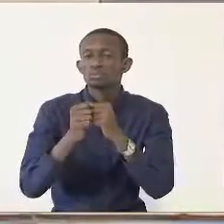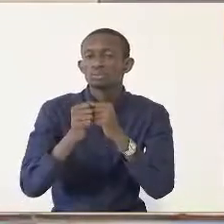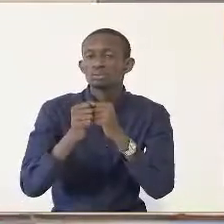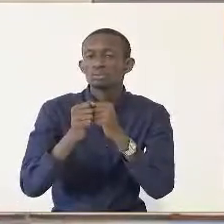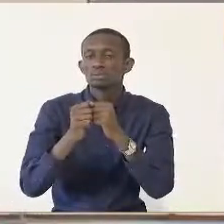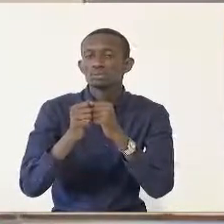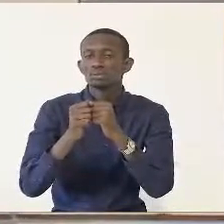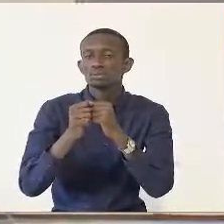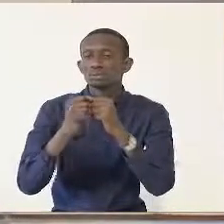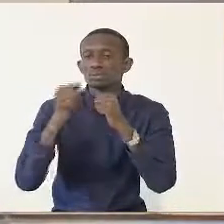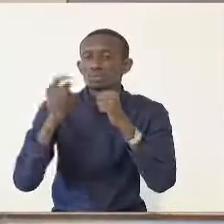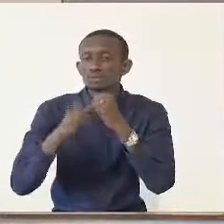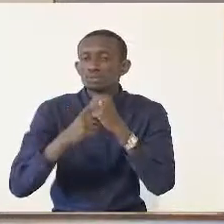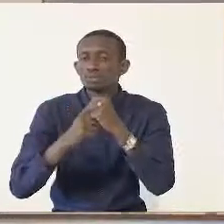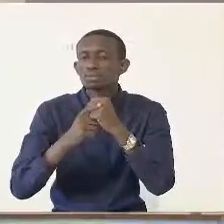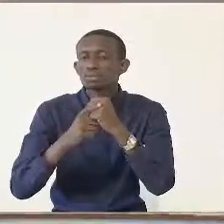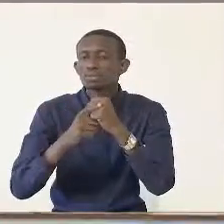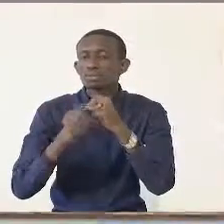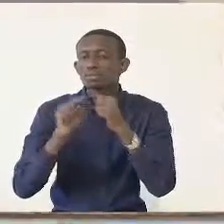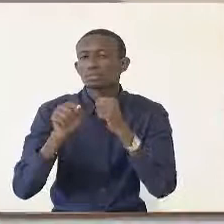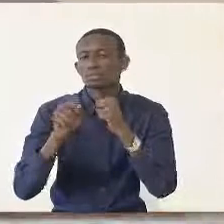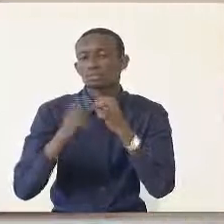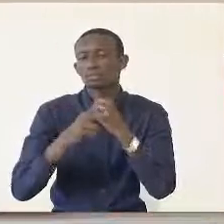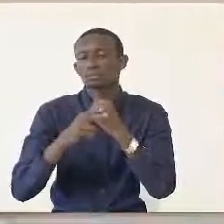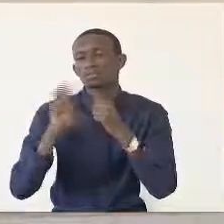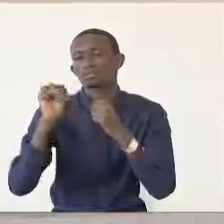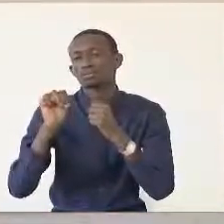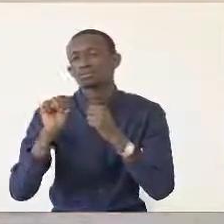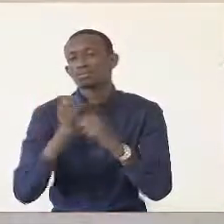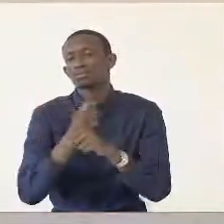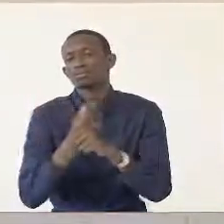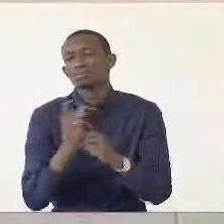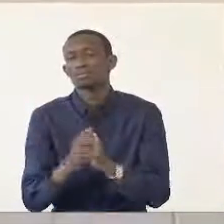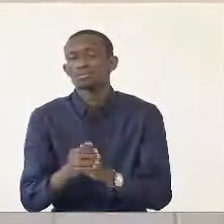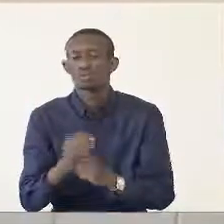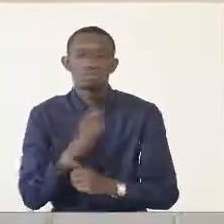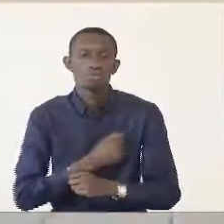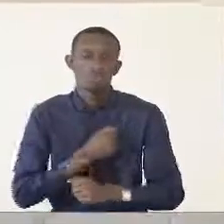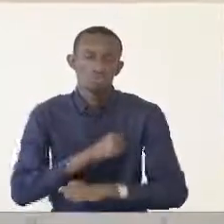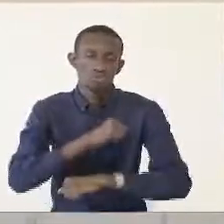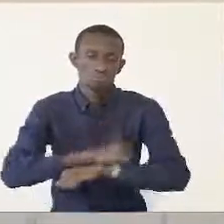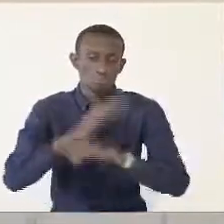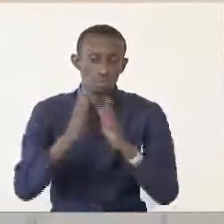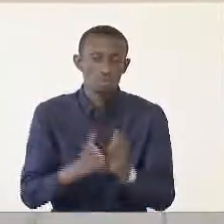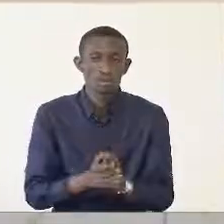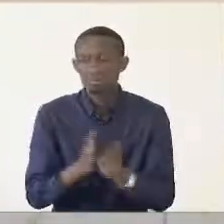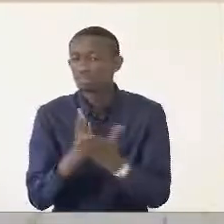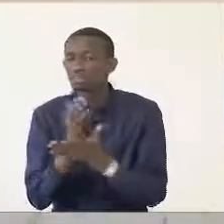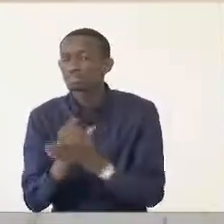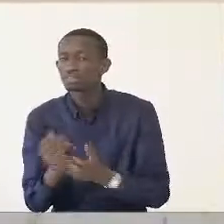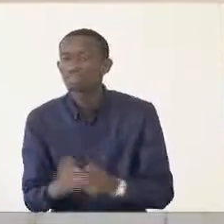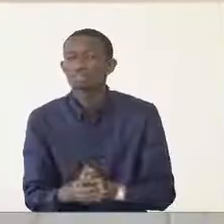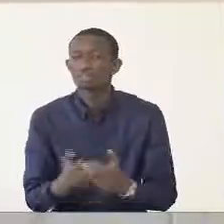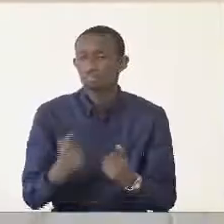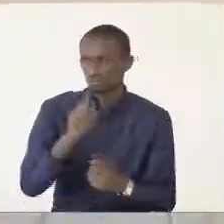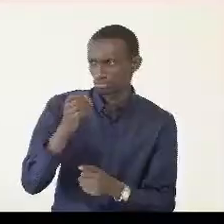19.7 meter per second. So then, students, because now we have this